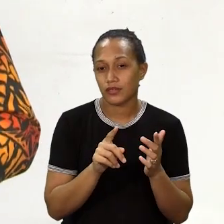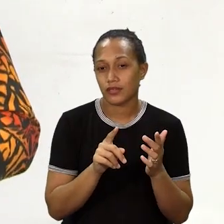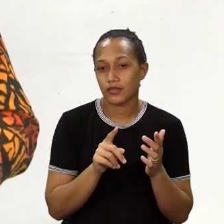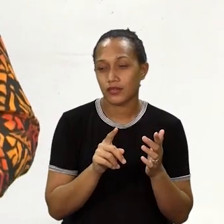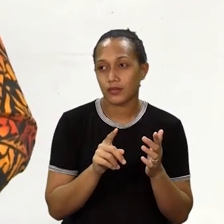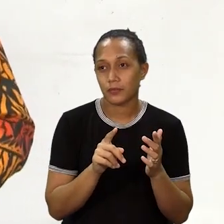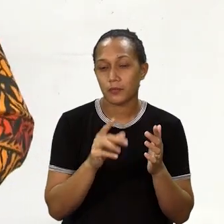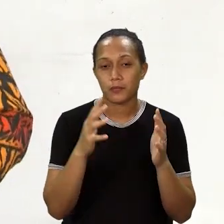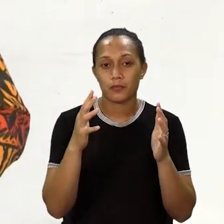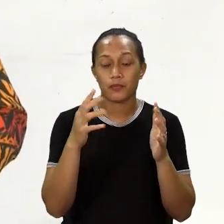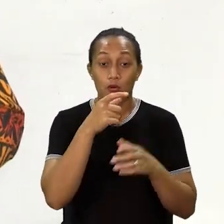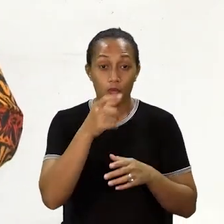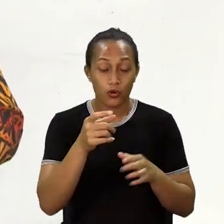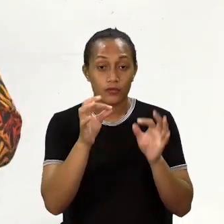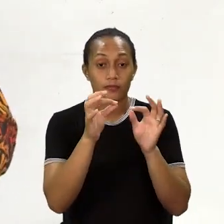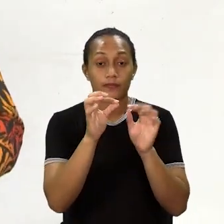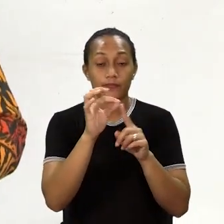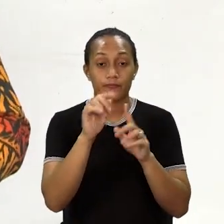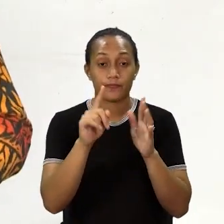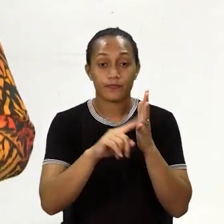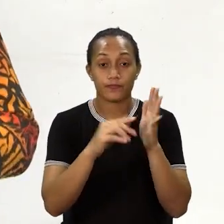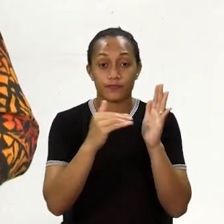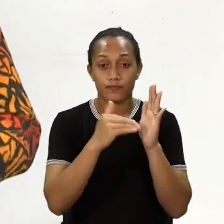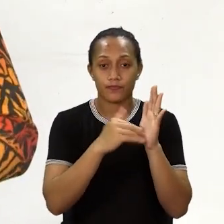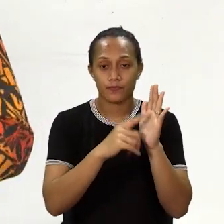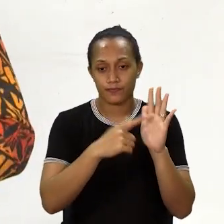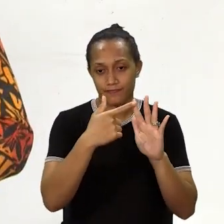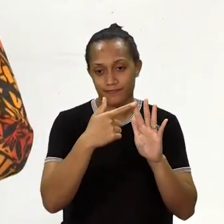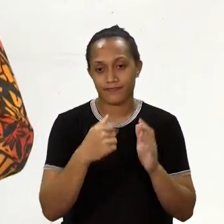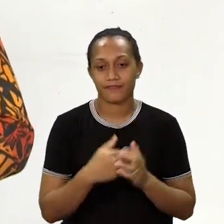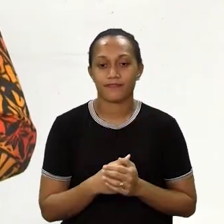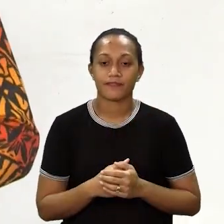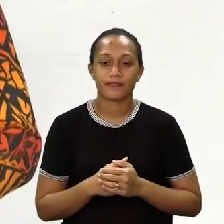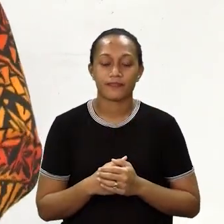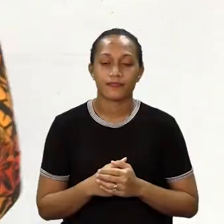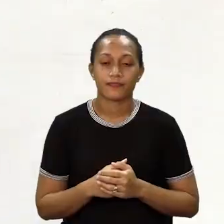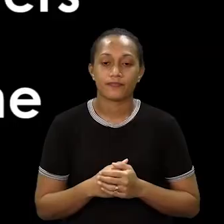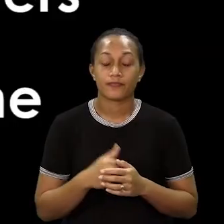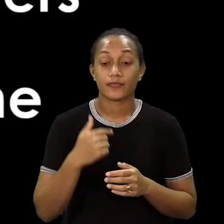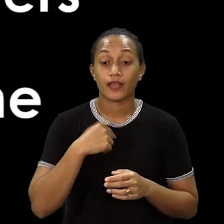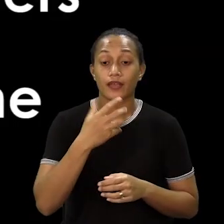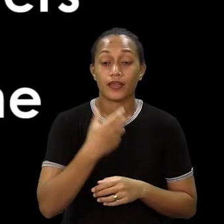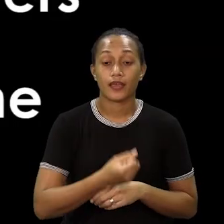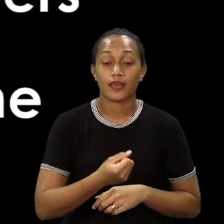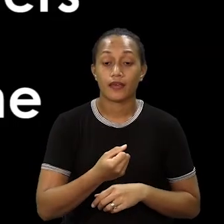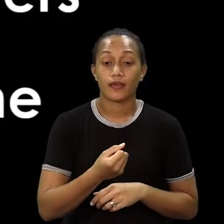a puzzle or a word puzzle for you to solve.